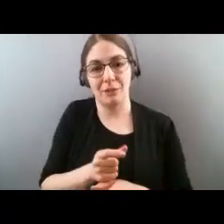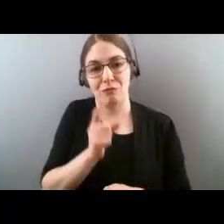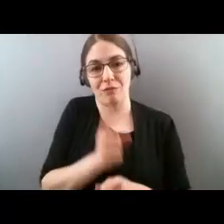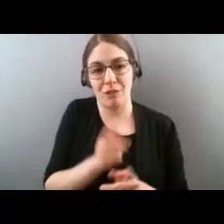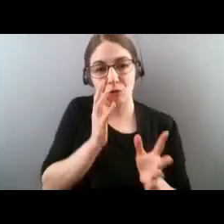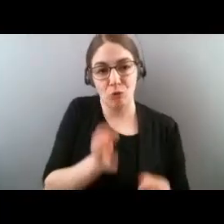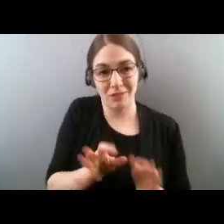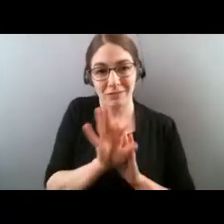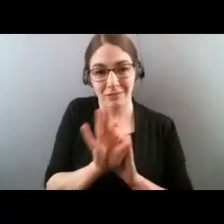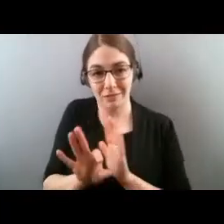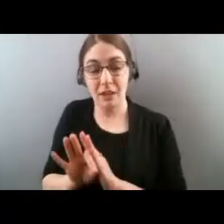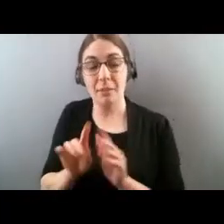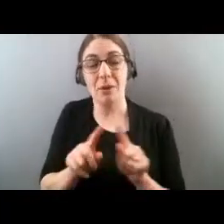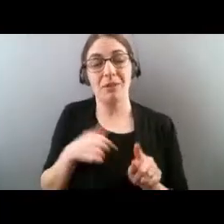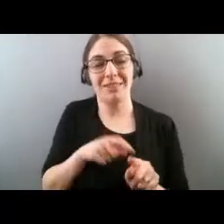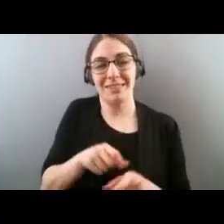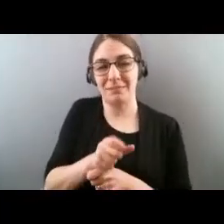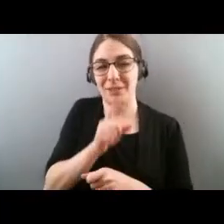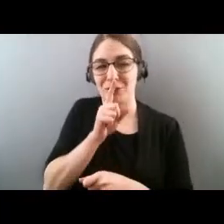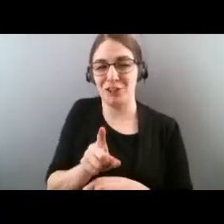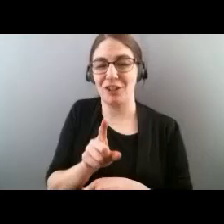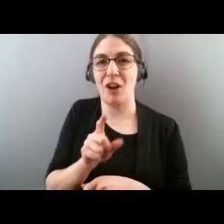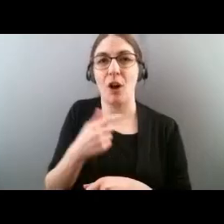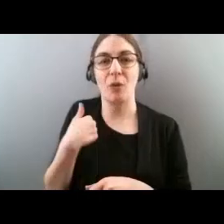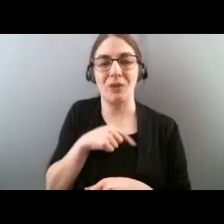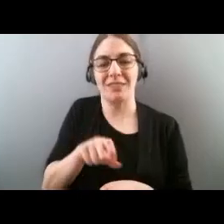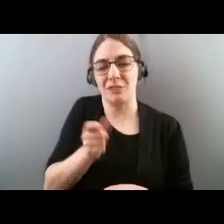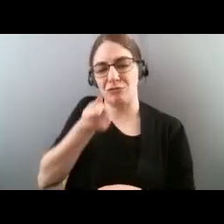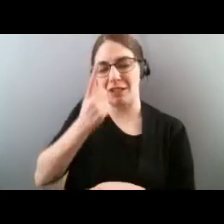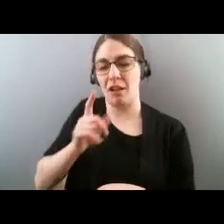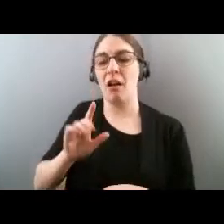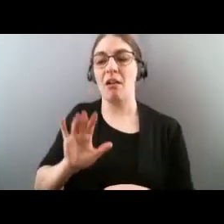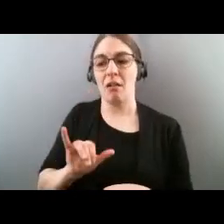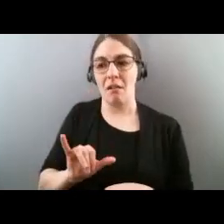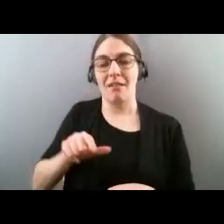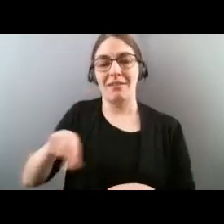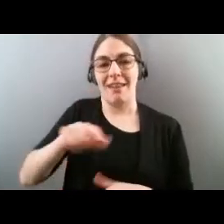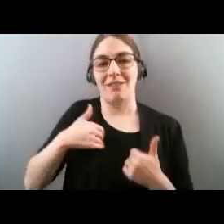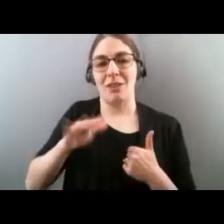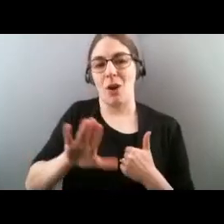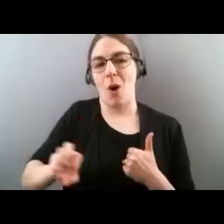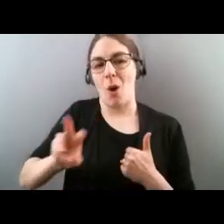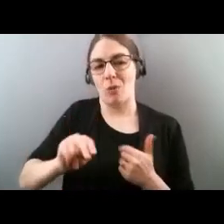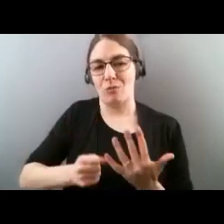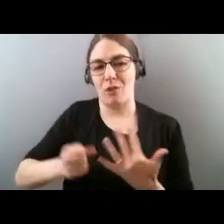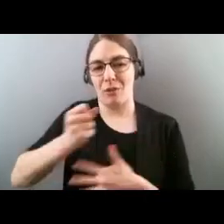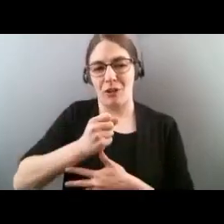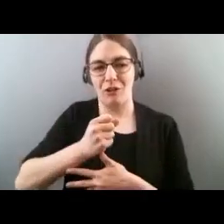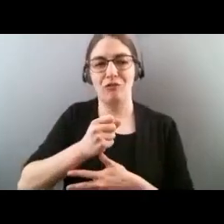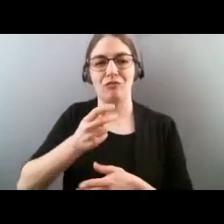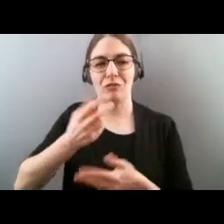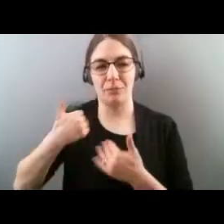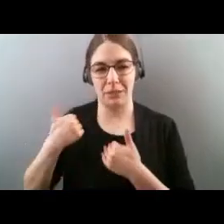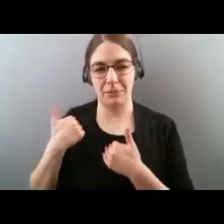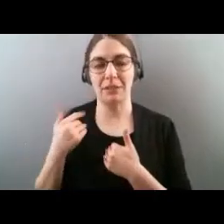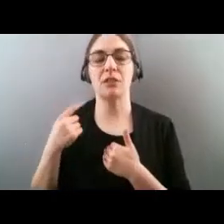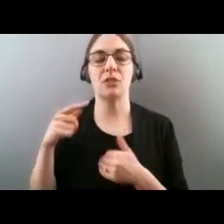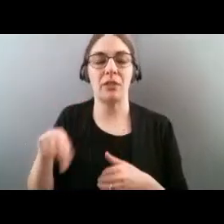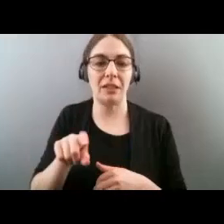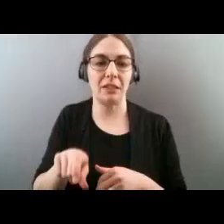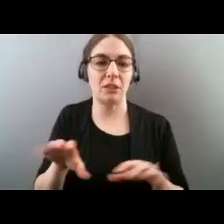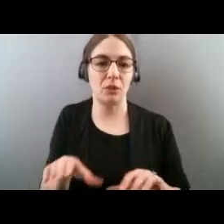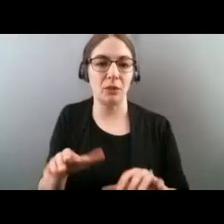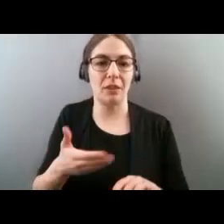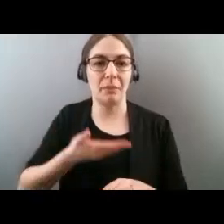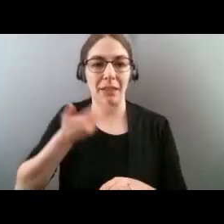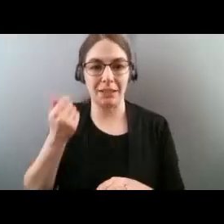primary responsibilities, and so they're just trying to do the best that they can with the information that they have, which may not be the same amount of information